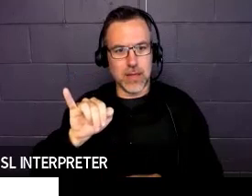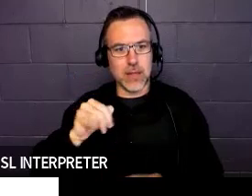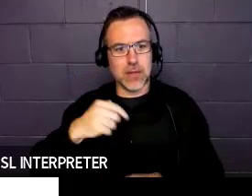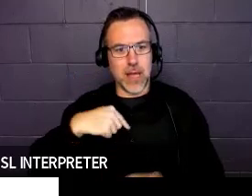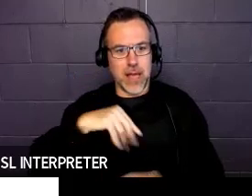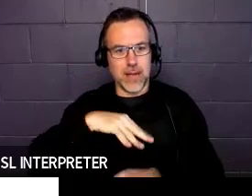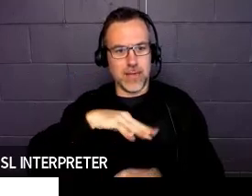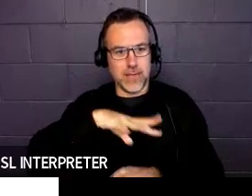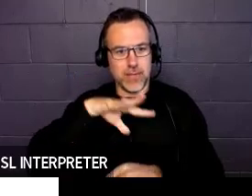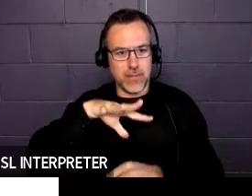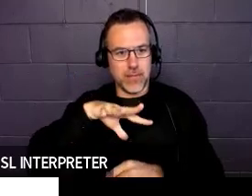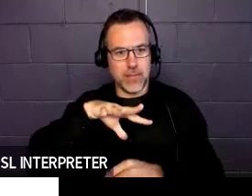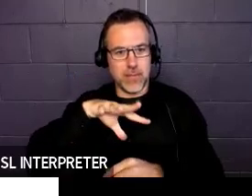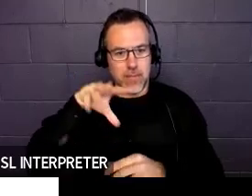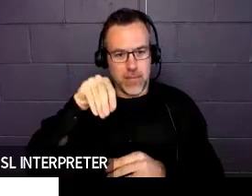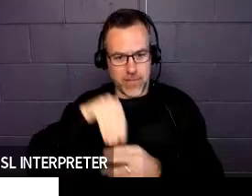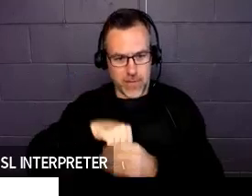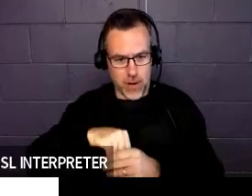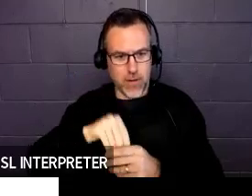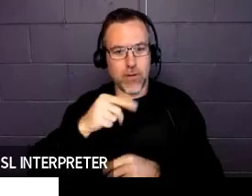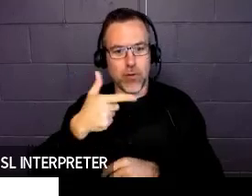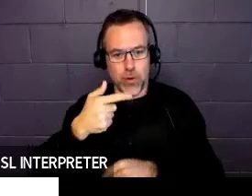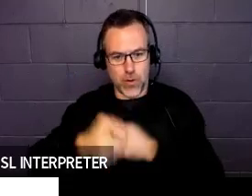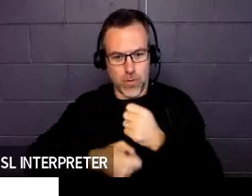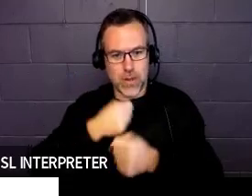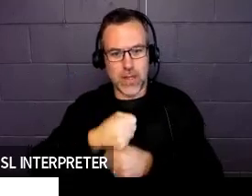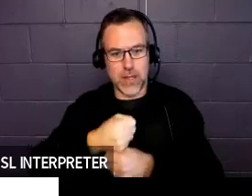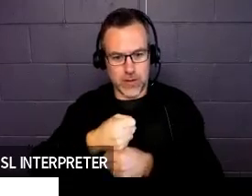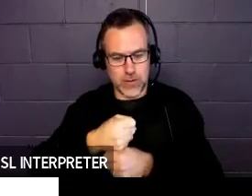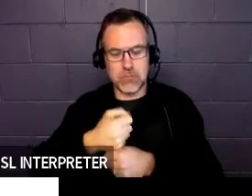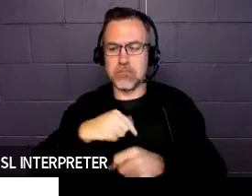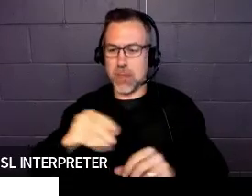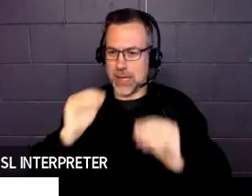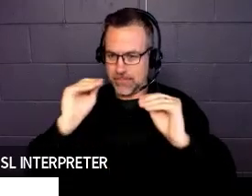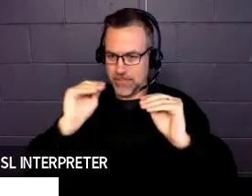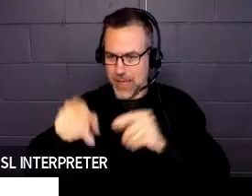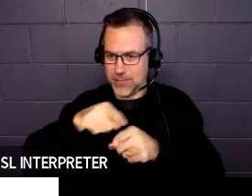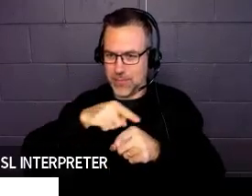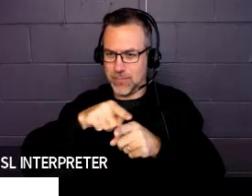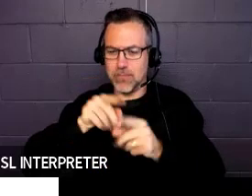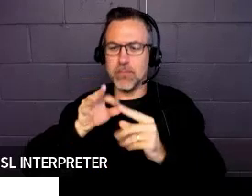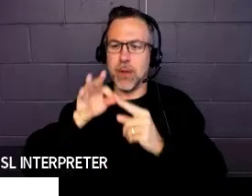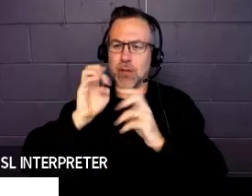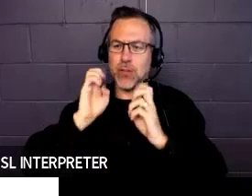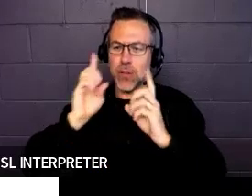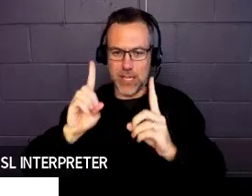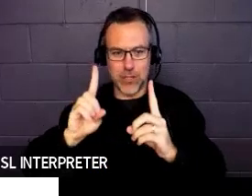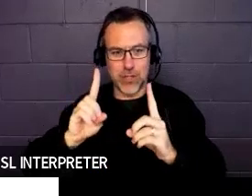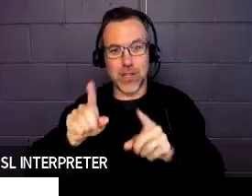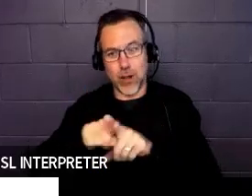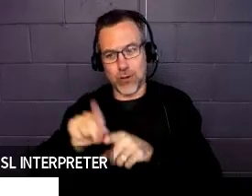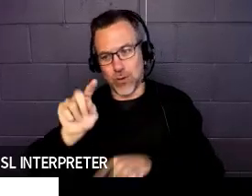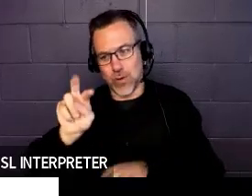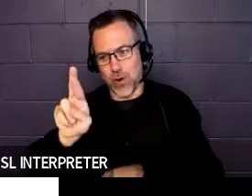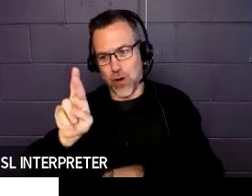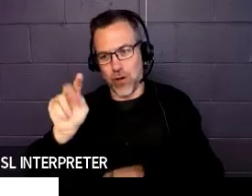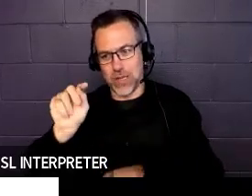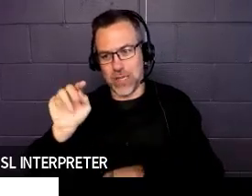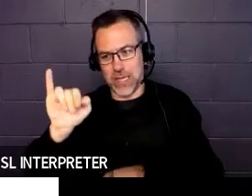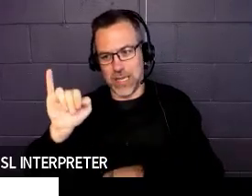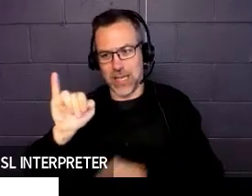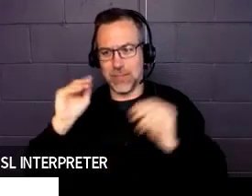years. I taught in special ed. I've been a classroom teacher and an RTI teacher.